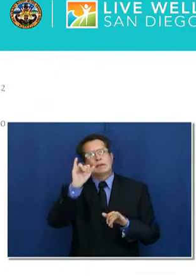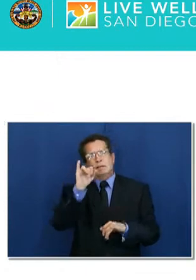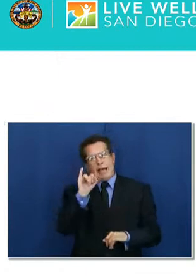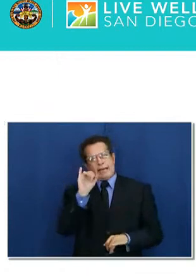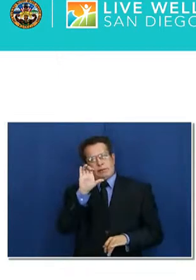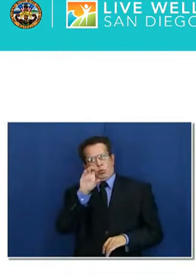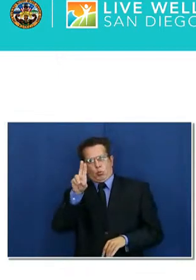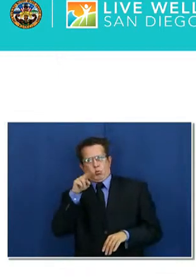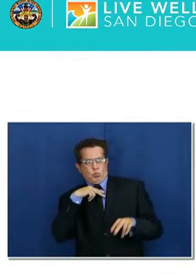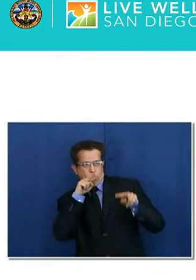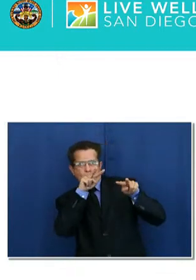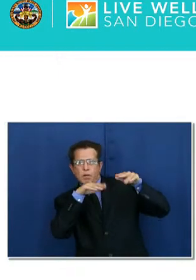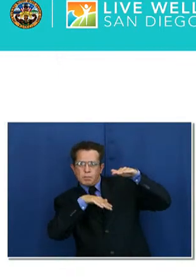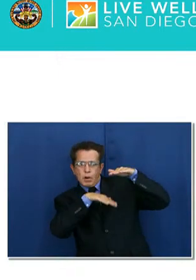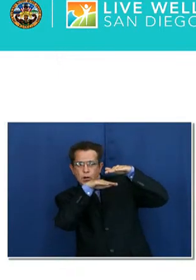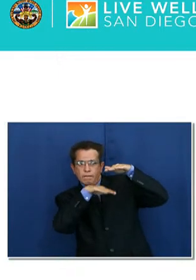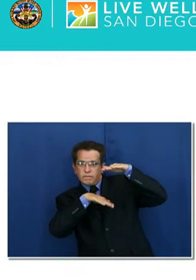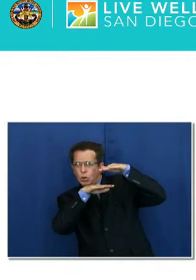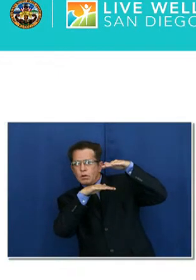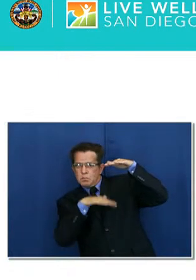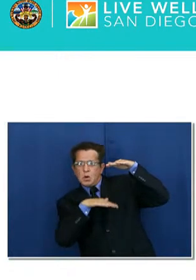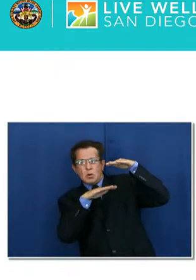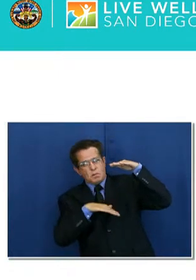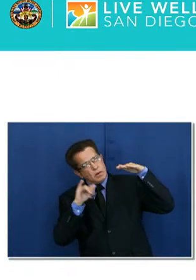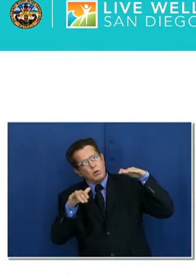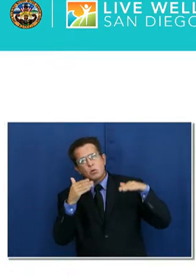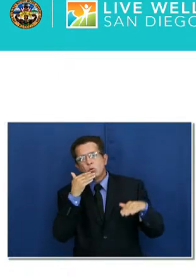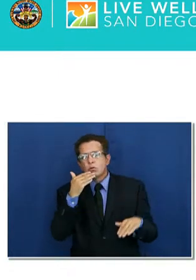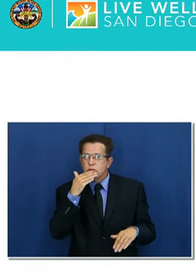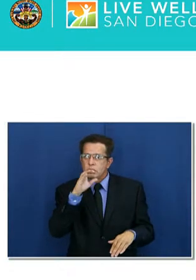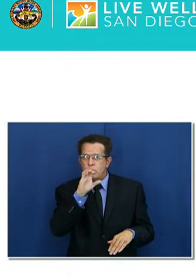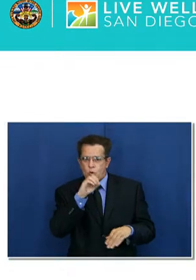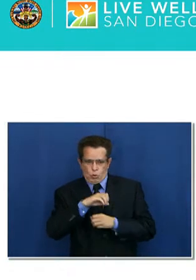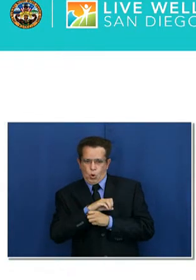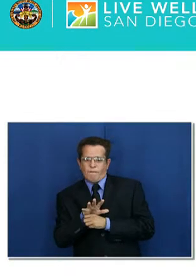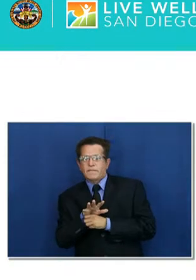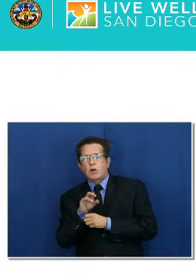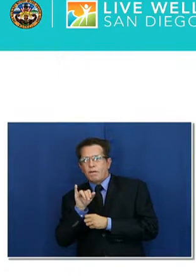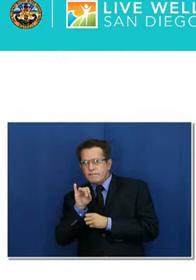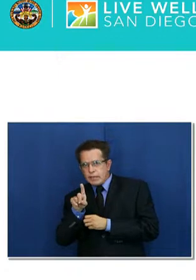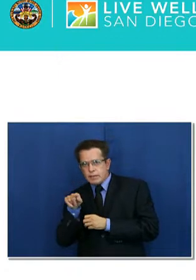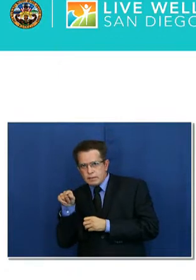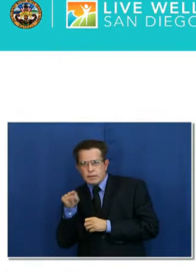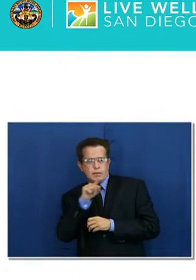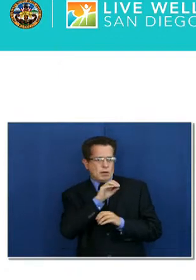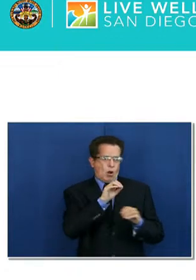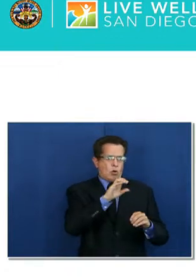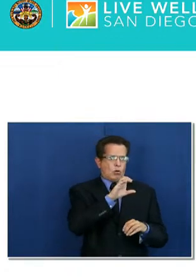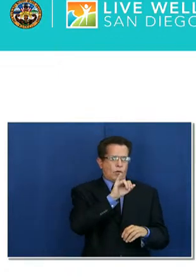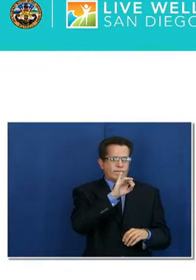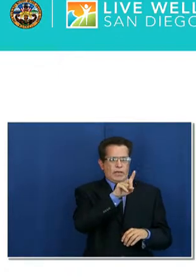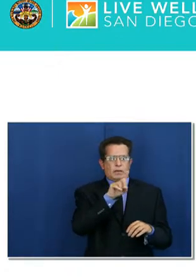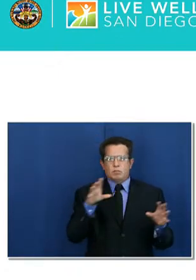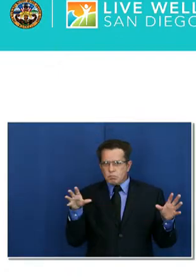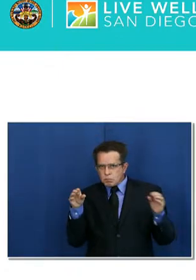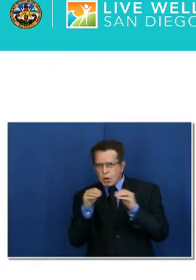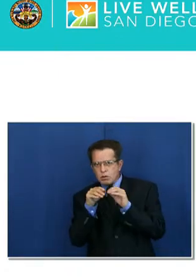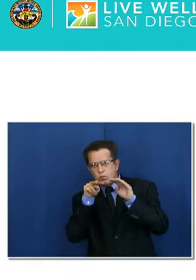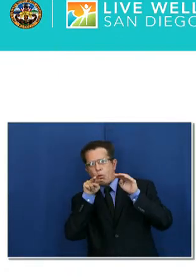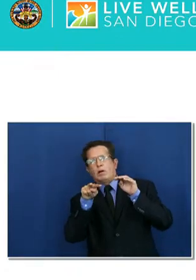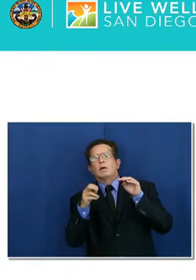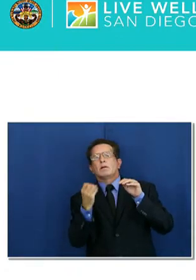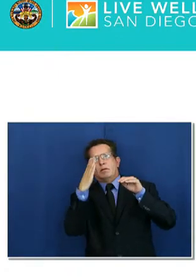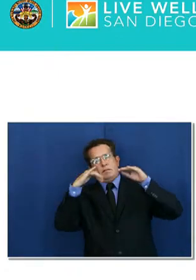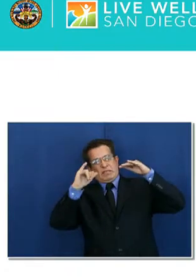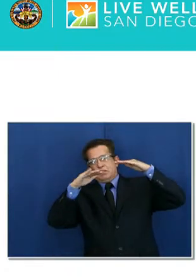ICU utilization, which you see here on the last one, our COVID-related ICUs, non-COVID-related ICUs, and again, those